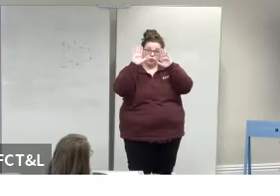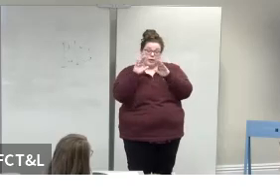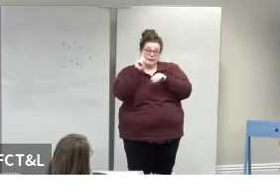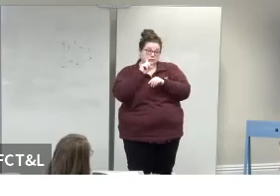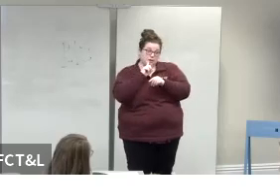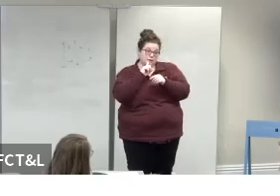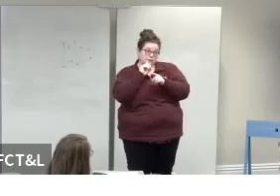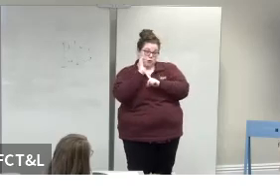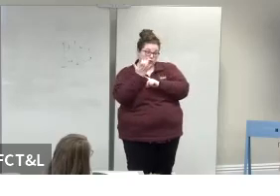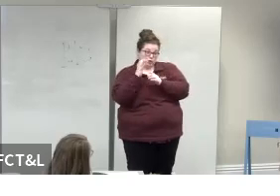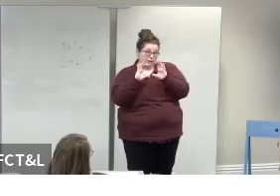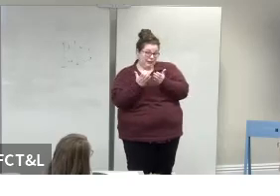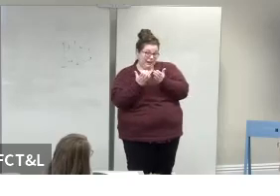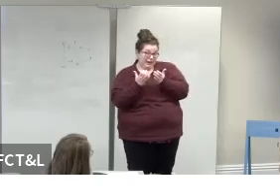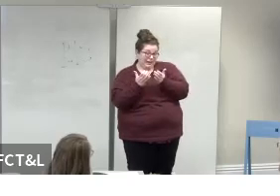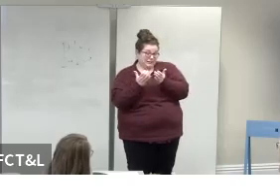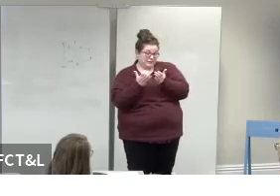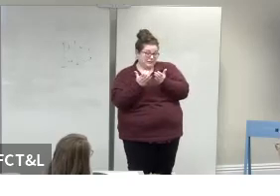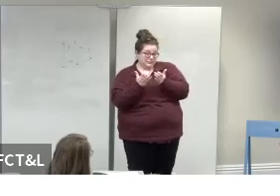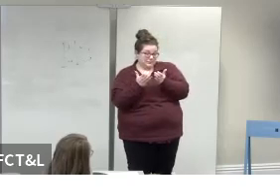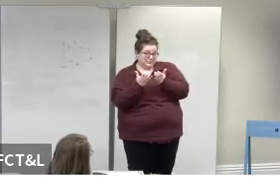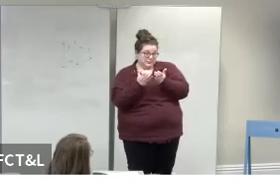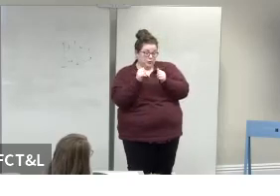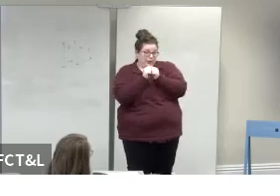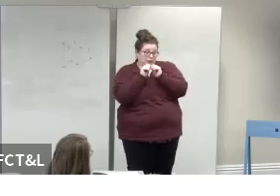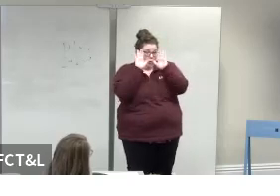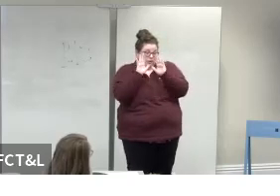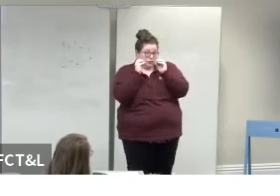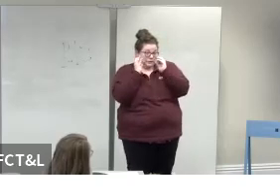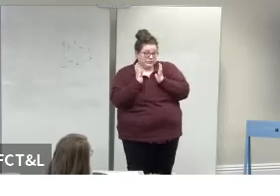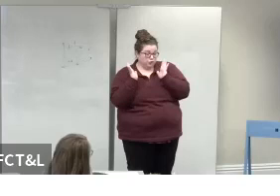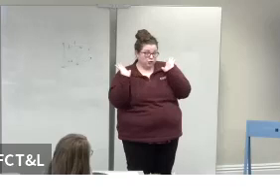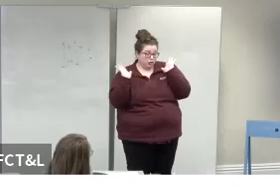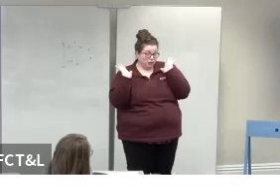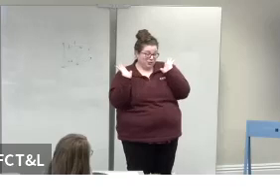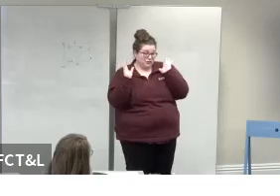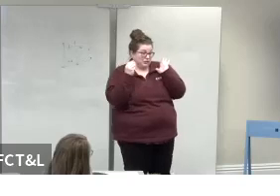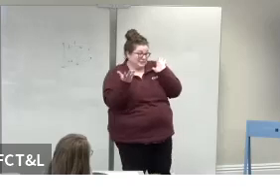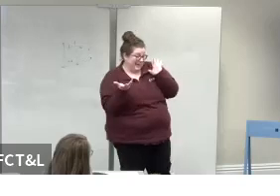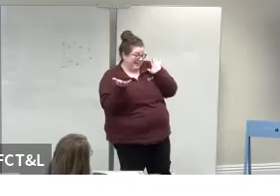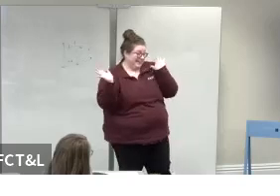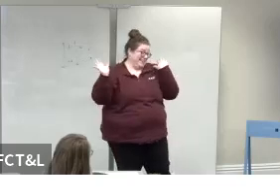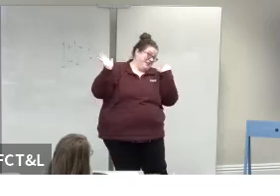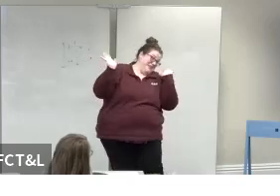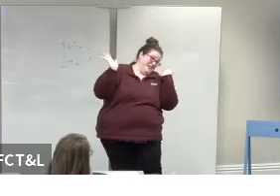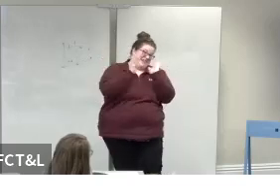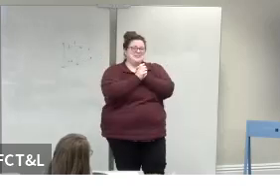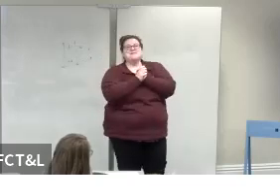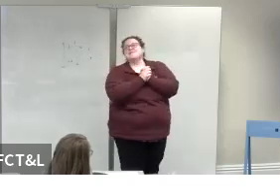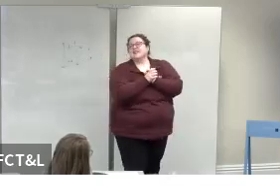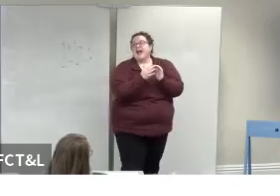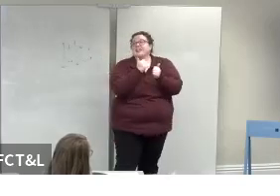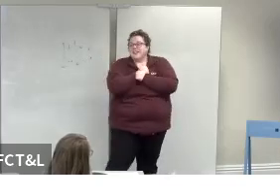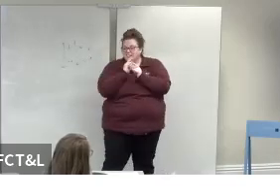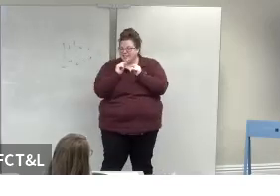We have a fantastic deaf culture class with an amazing teacher, just saying.